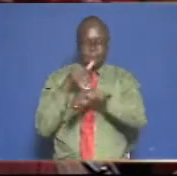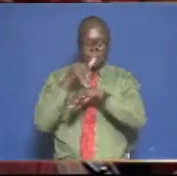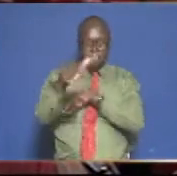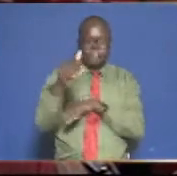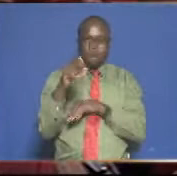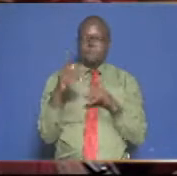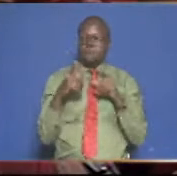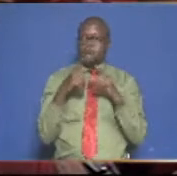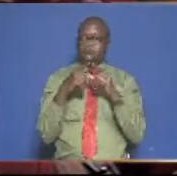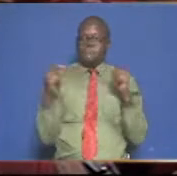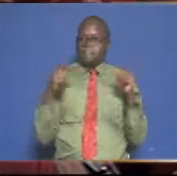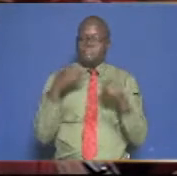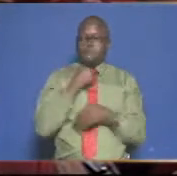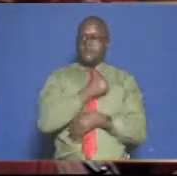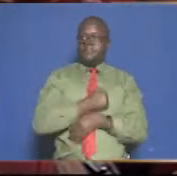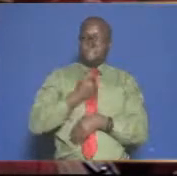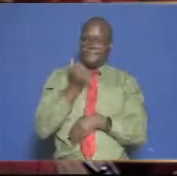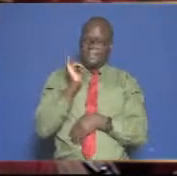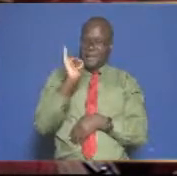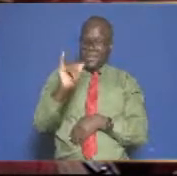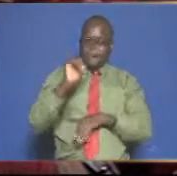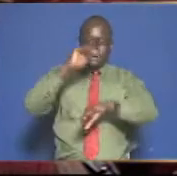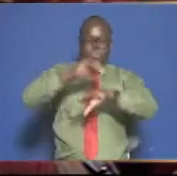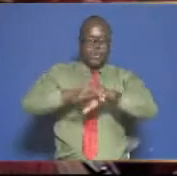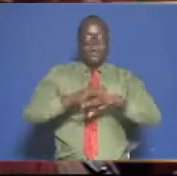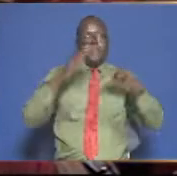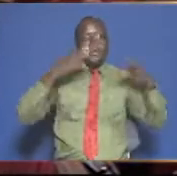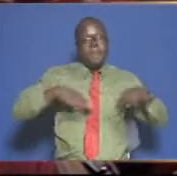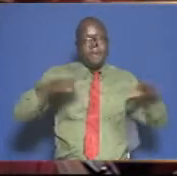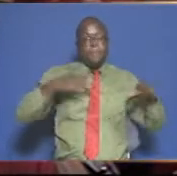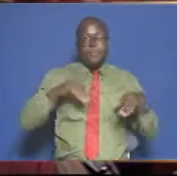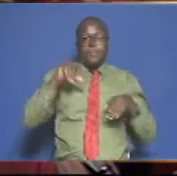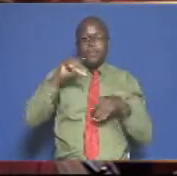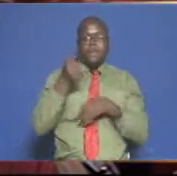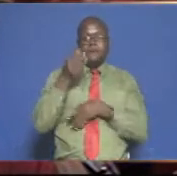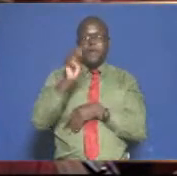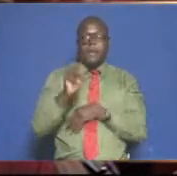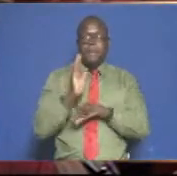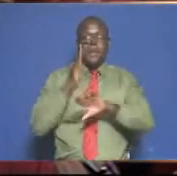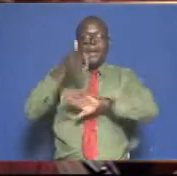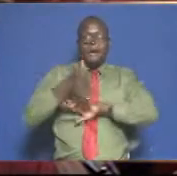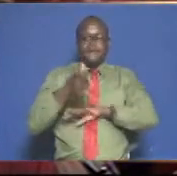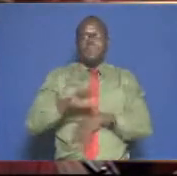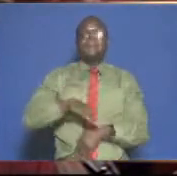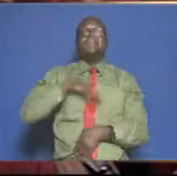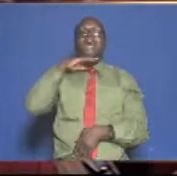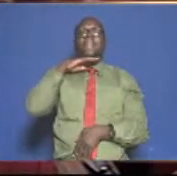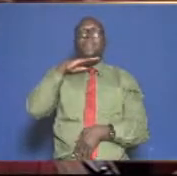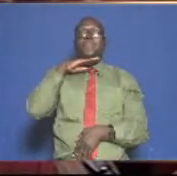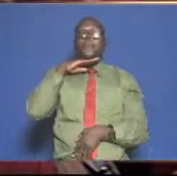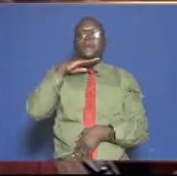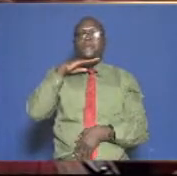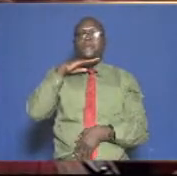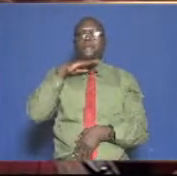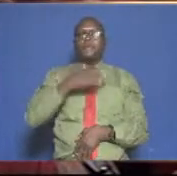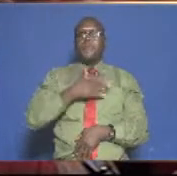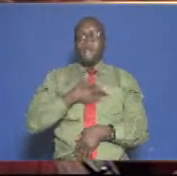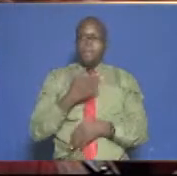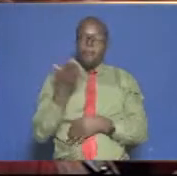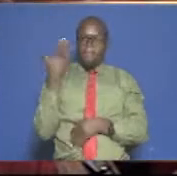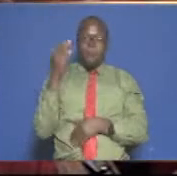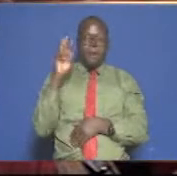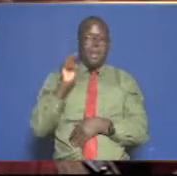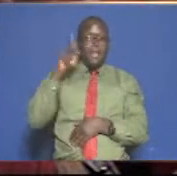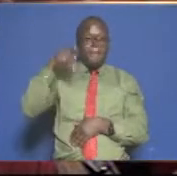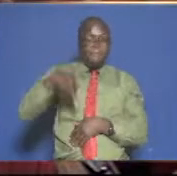of condolence and that of the good people of Game following the sudden and untimely demise of our former Member of